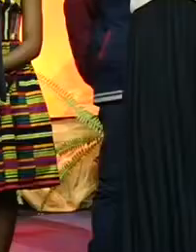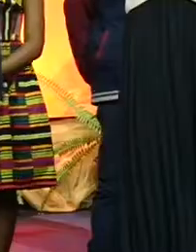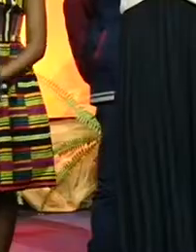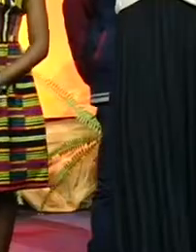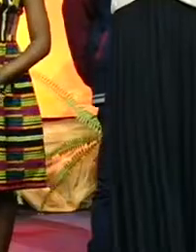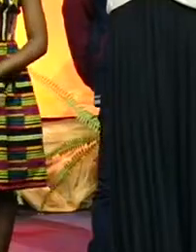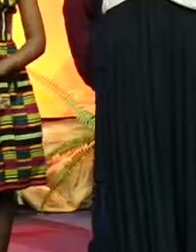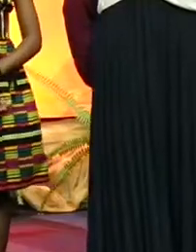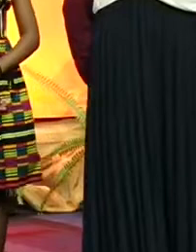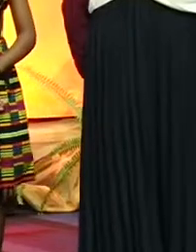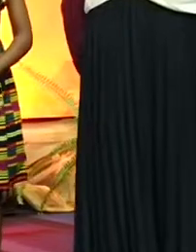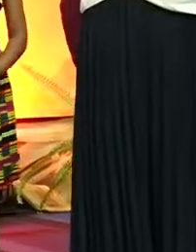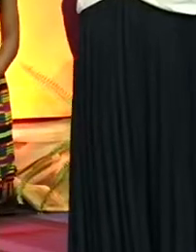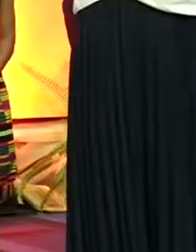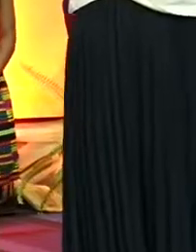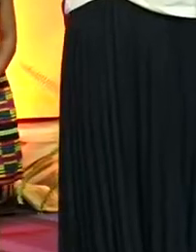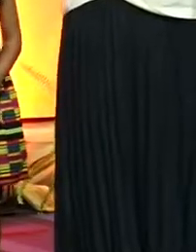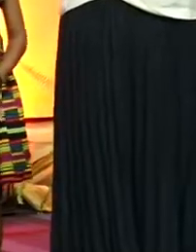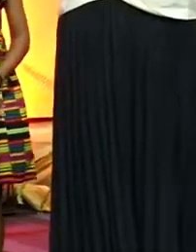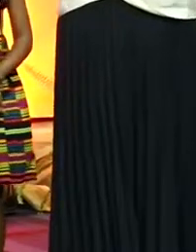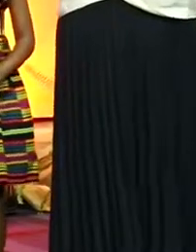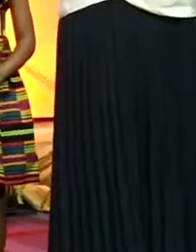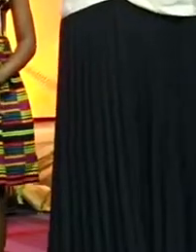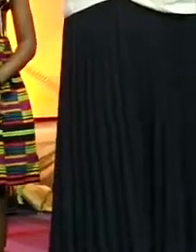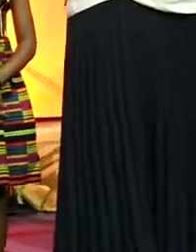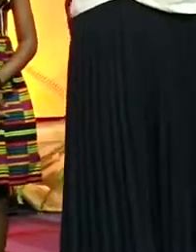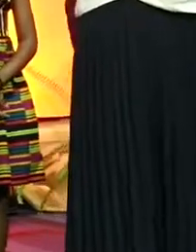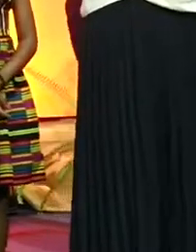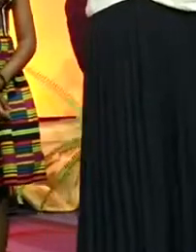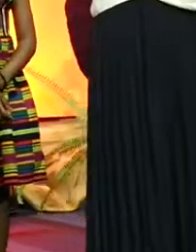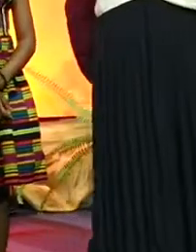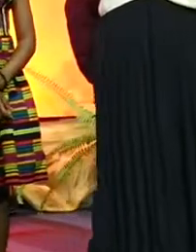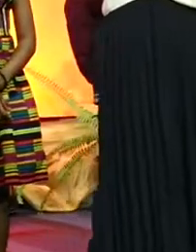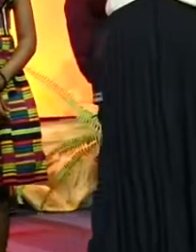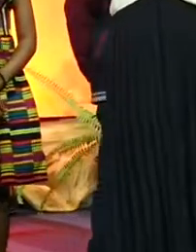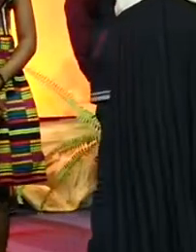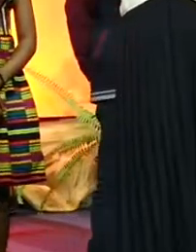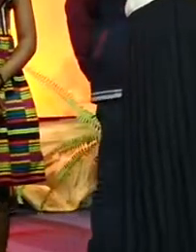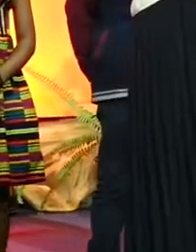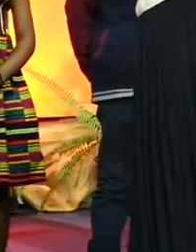leadest me through affliction, come. Who